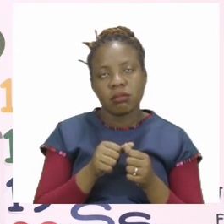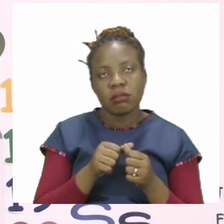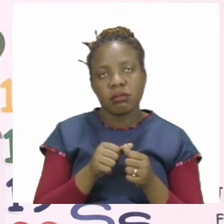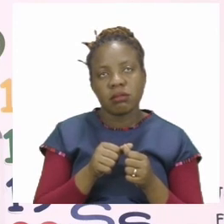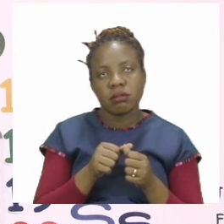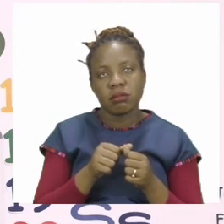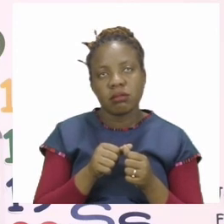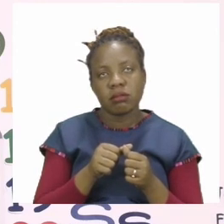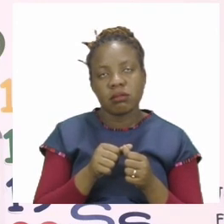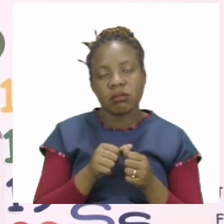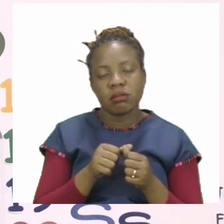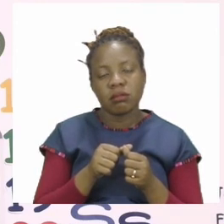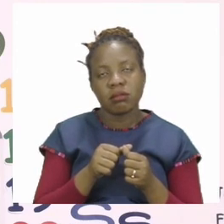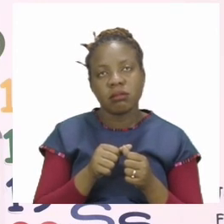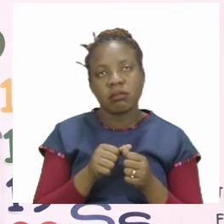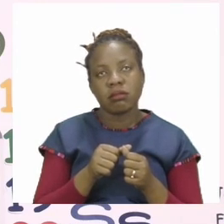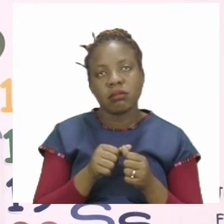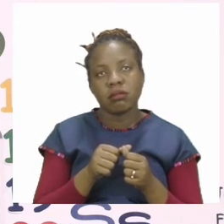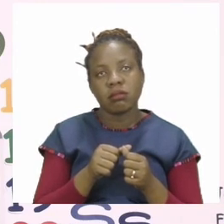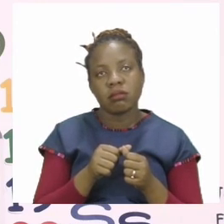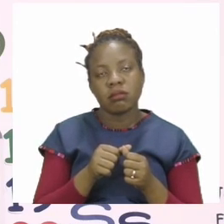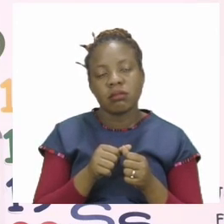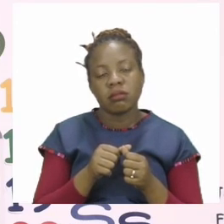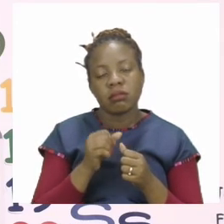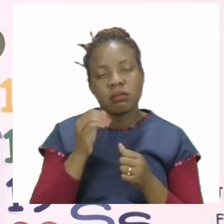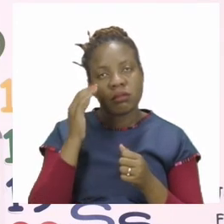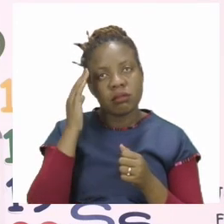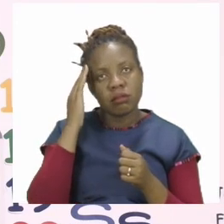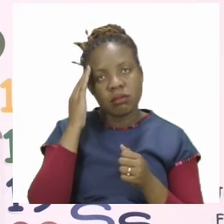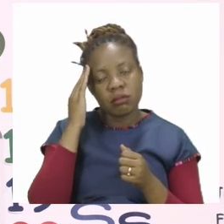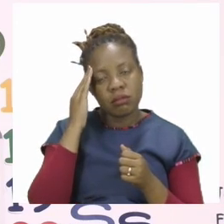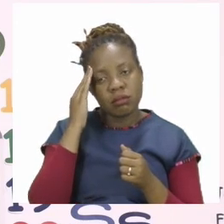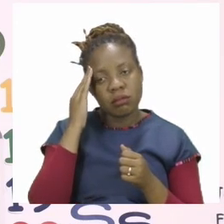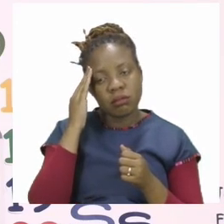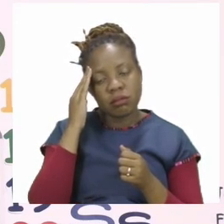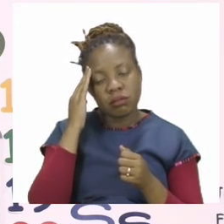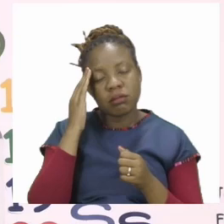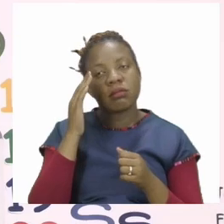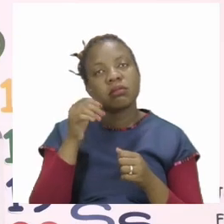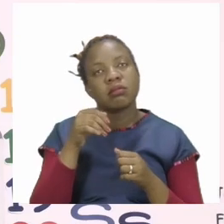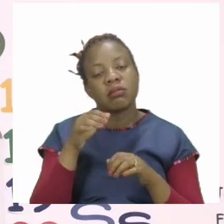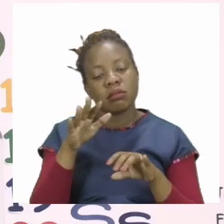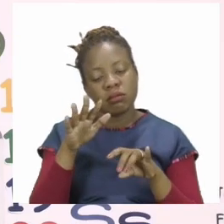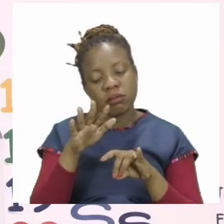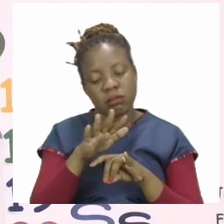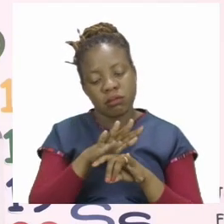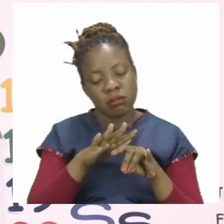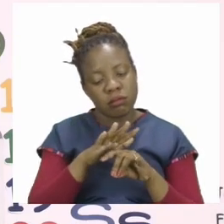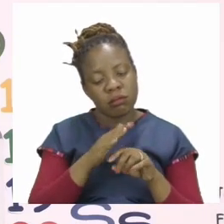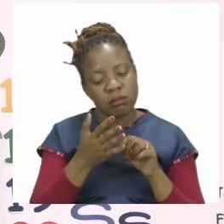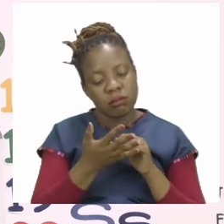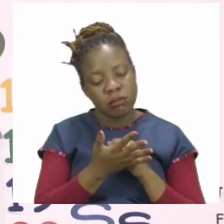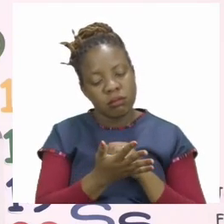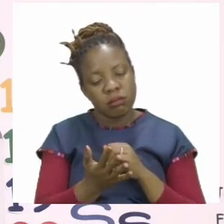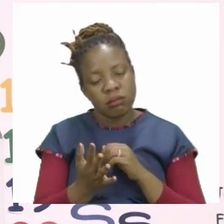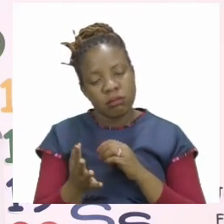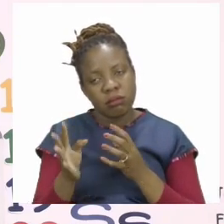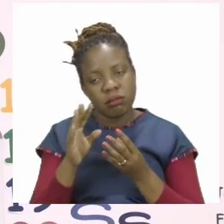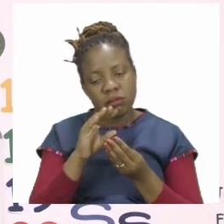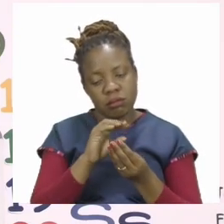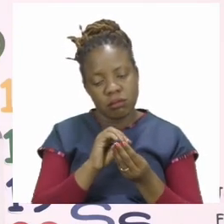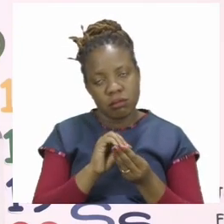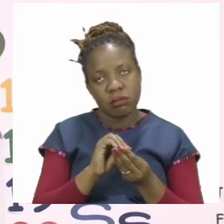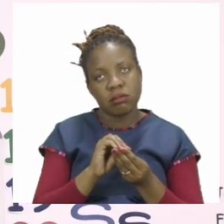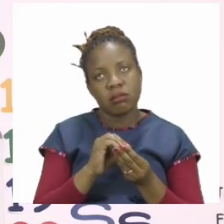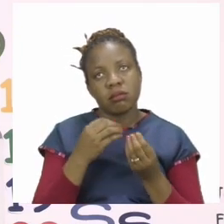or we have to find how many animals we have all together. And that means we have to